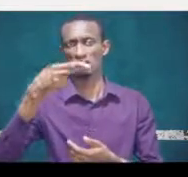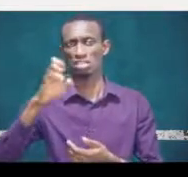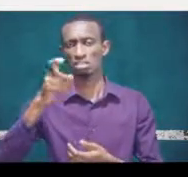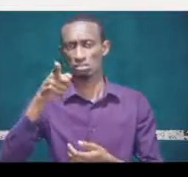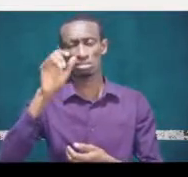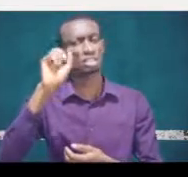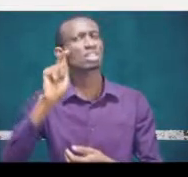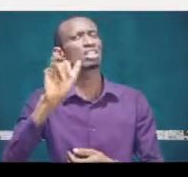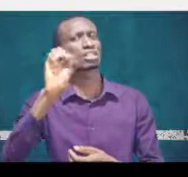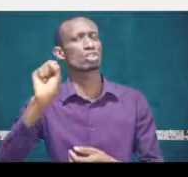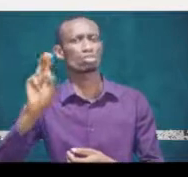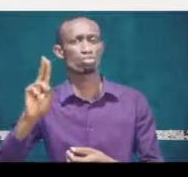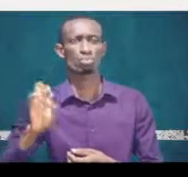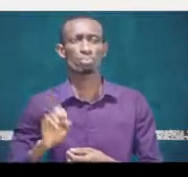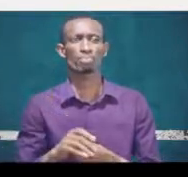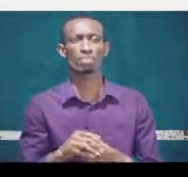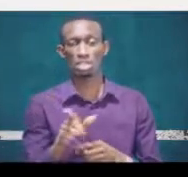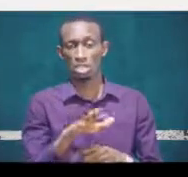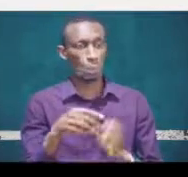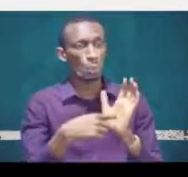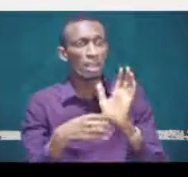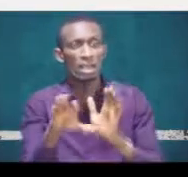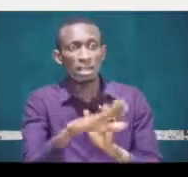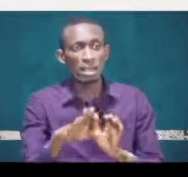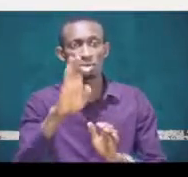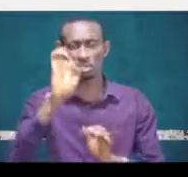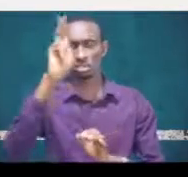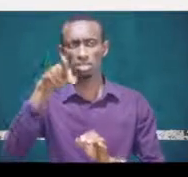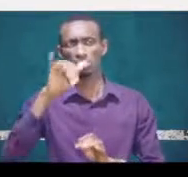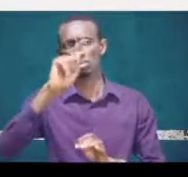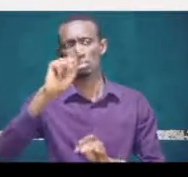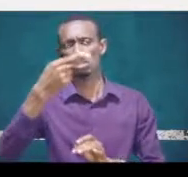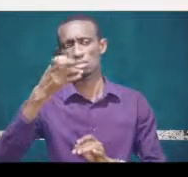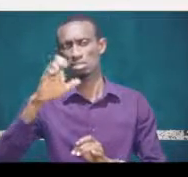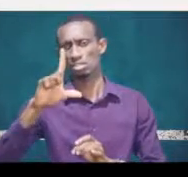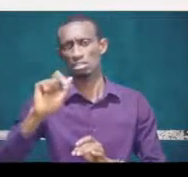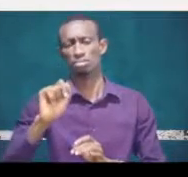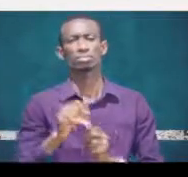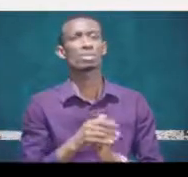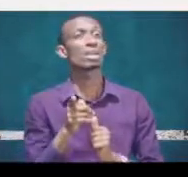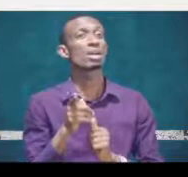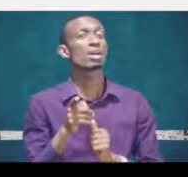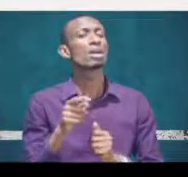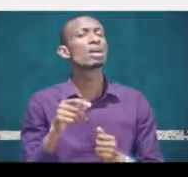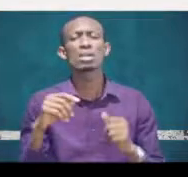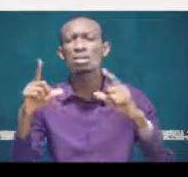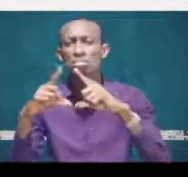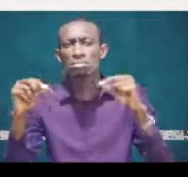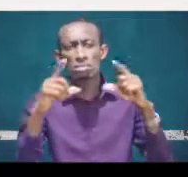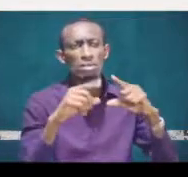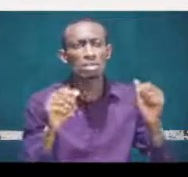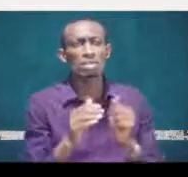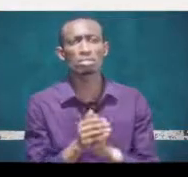start, here we see the term specialized tissues. There is term specialization and